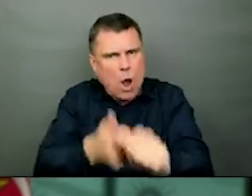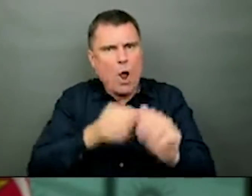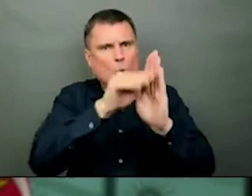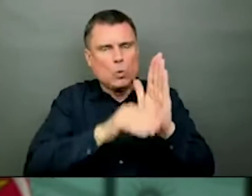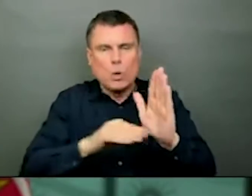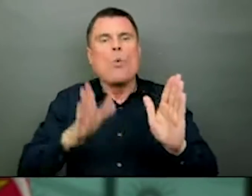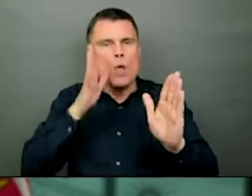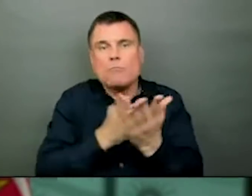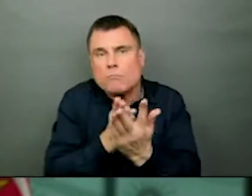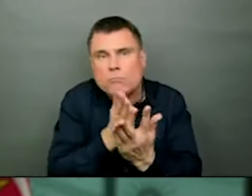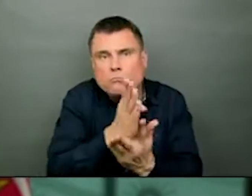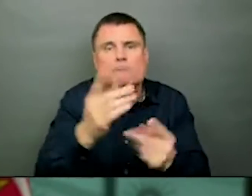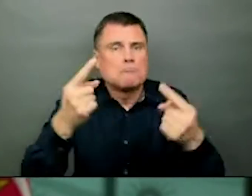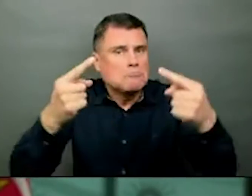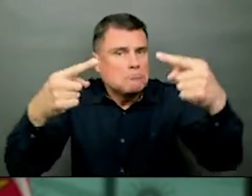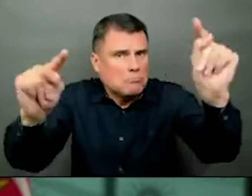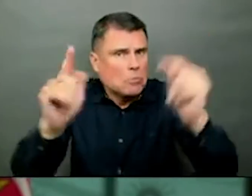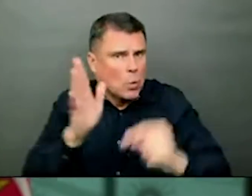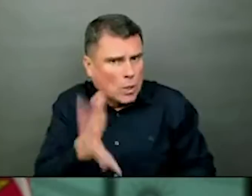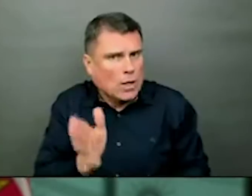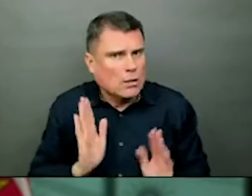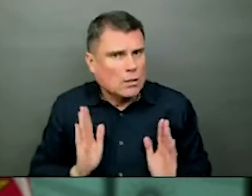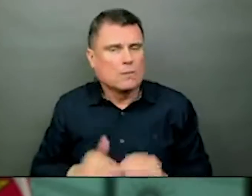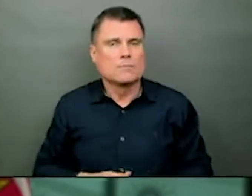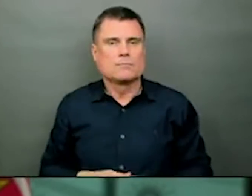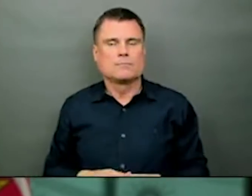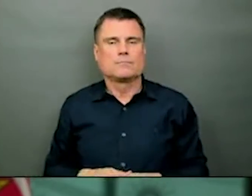Next question is from Jane Side, North Shore News.